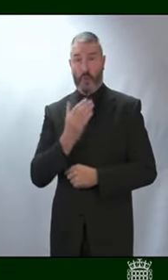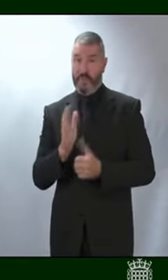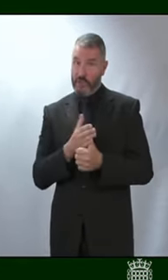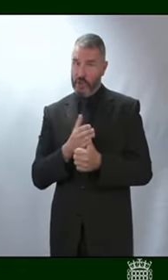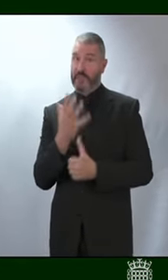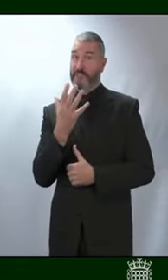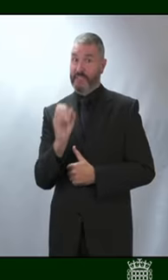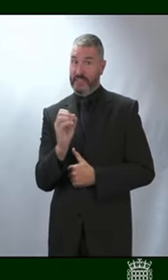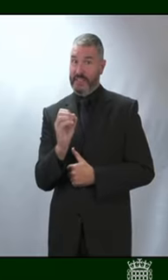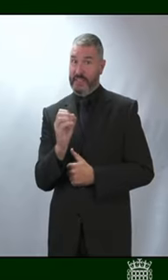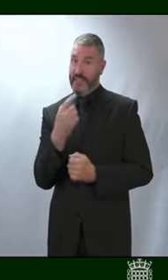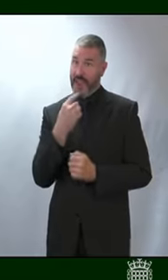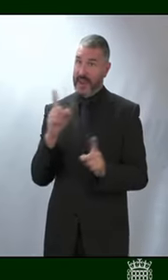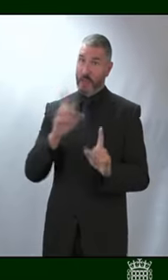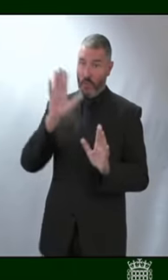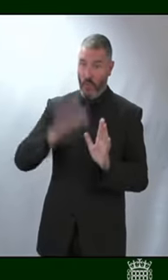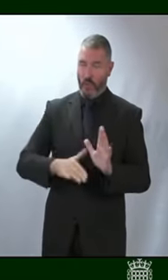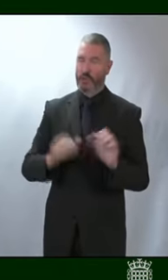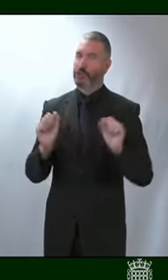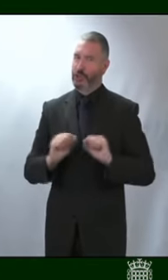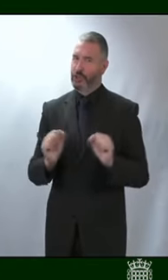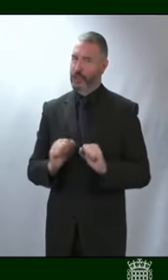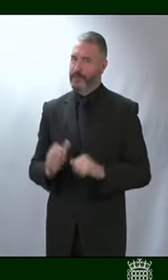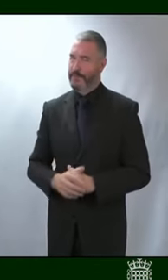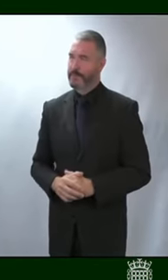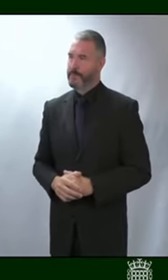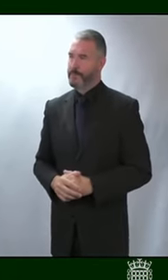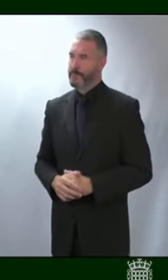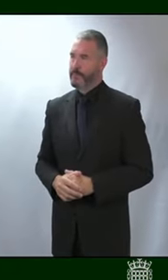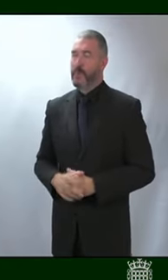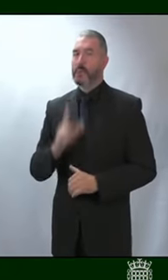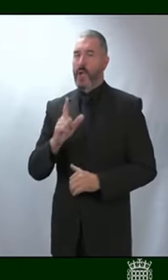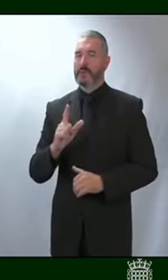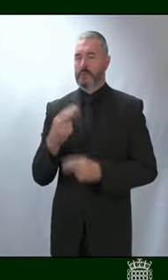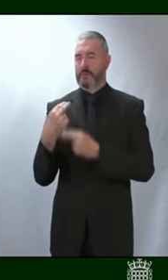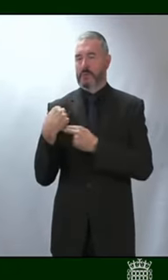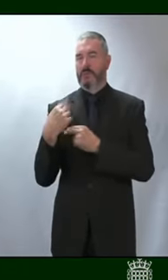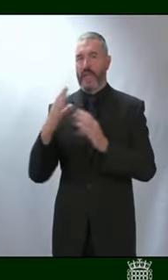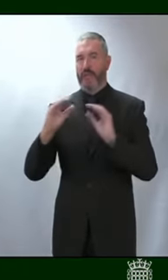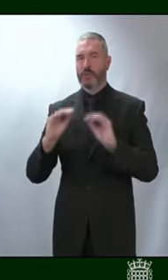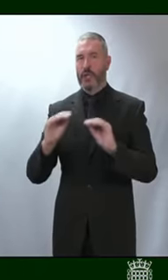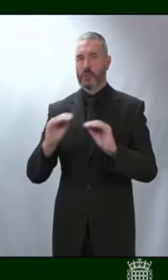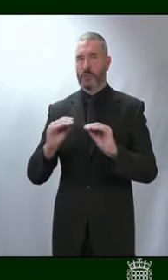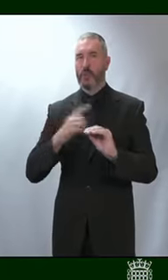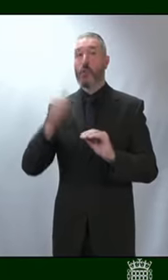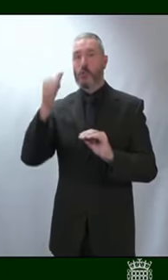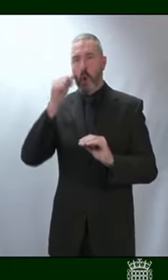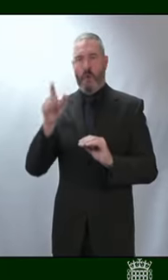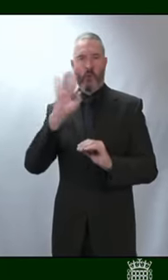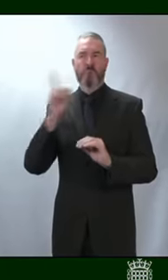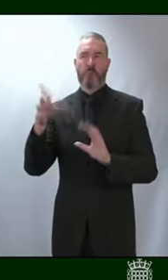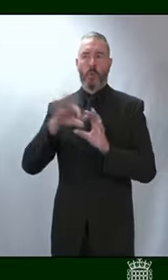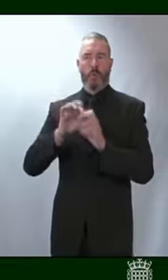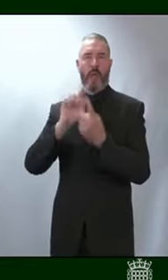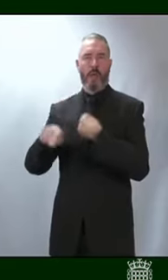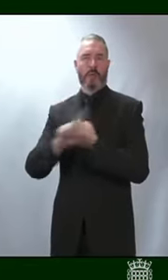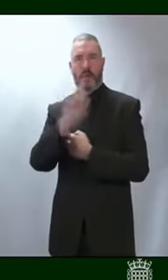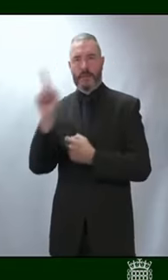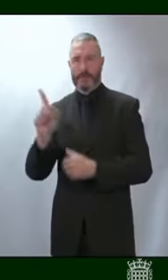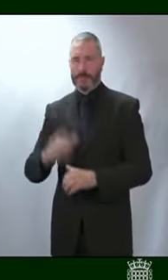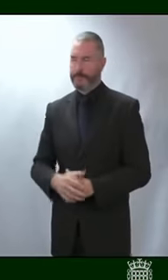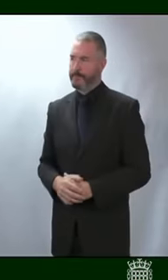have not yet been announced, I know that my right honourable friend, the Secretary of State for Education, will have heard that powerful cry, and I have no doubt that he will be answered.